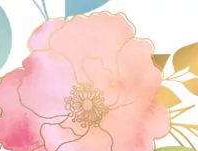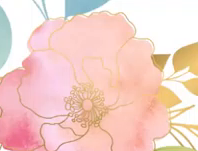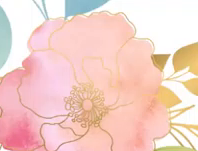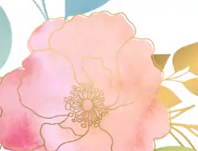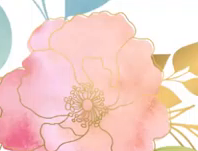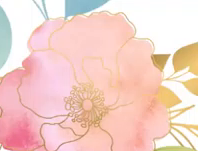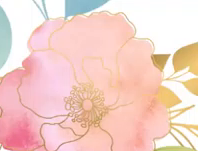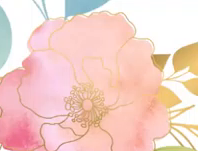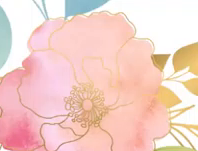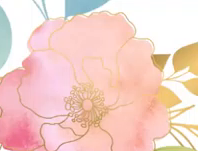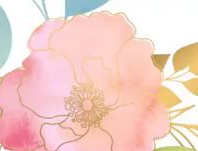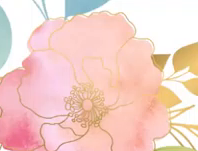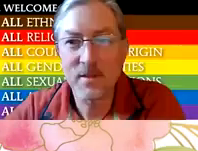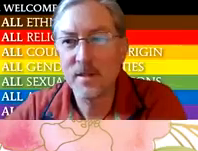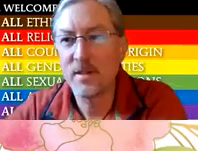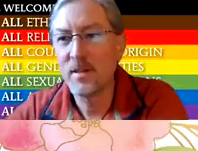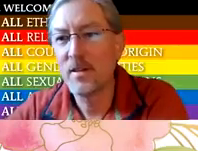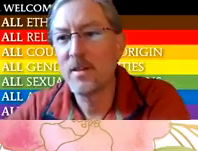Mm-hmm. Thank you.